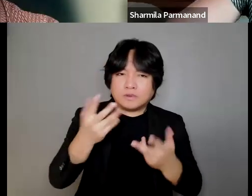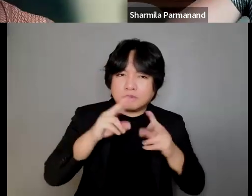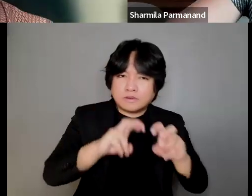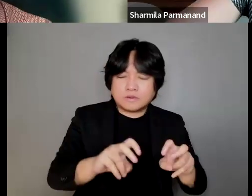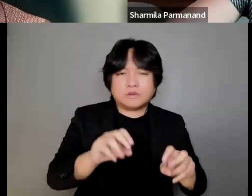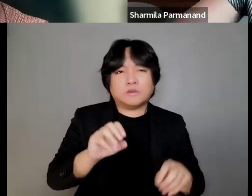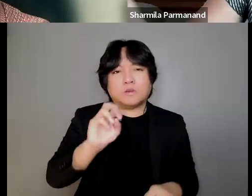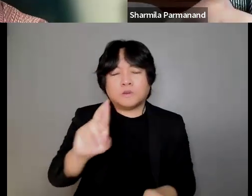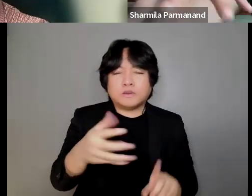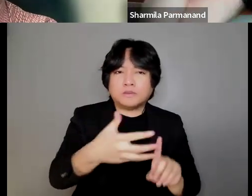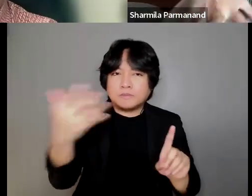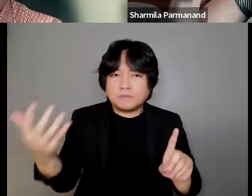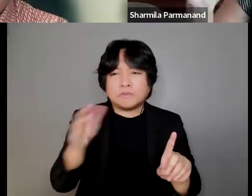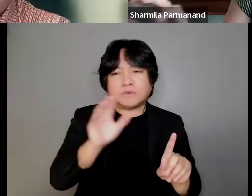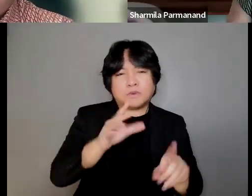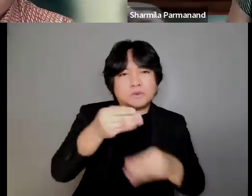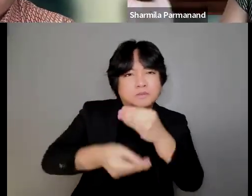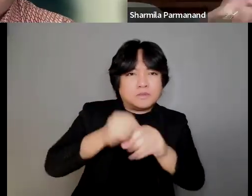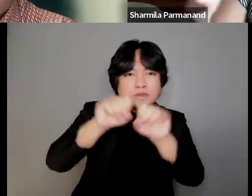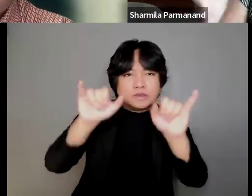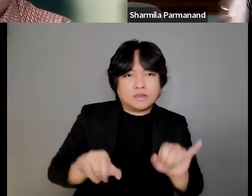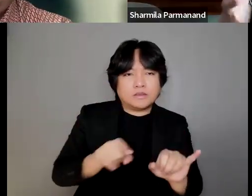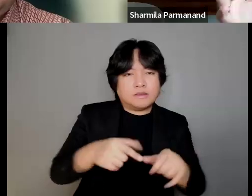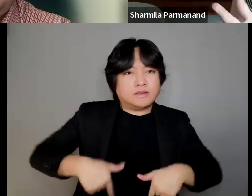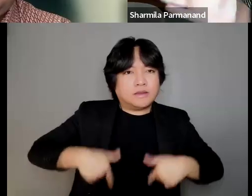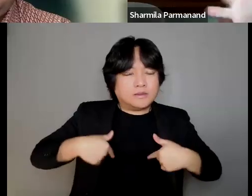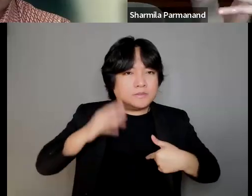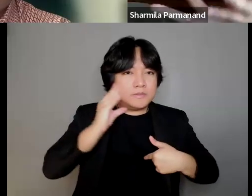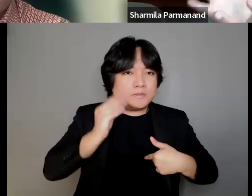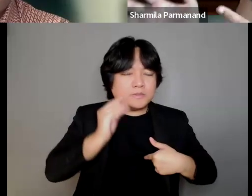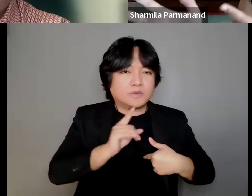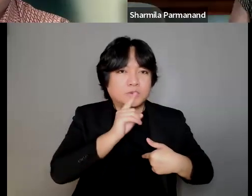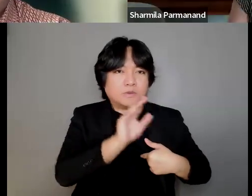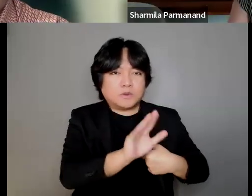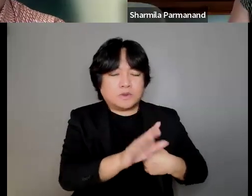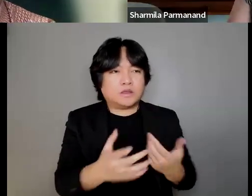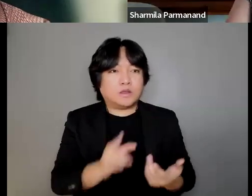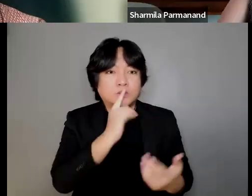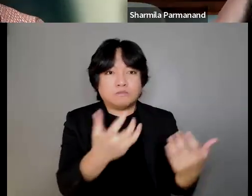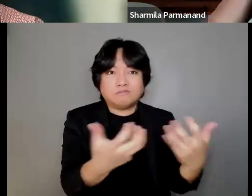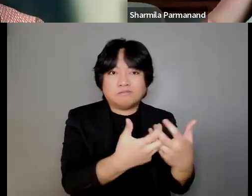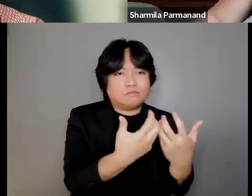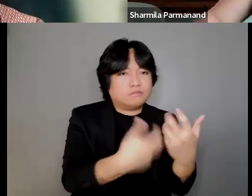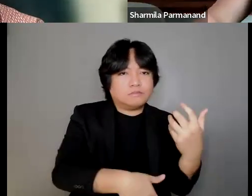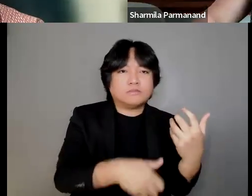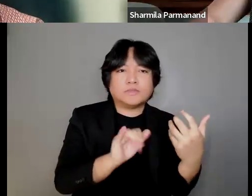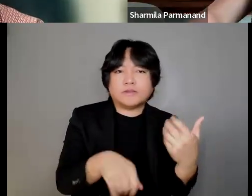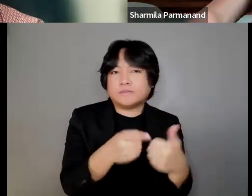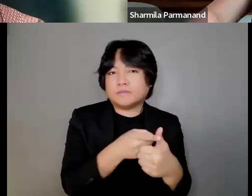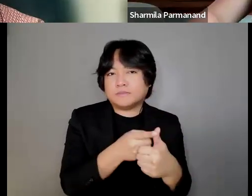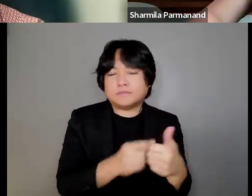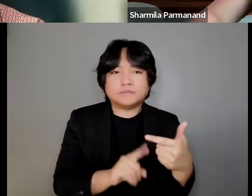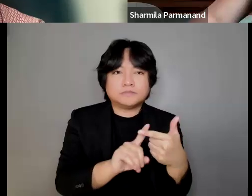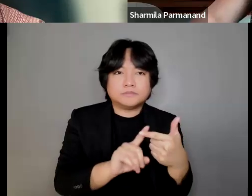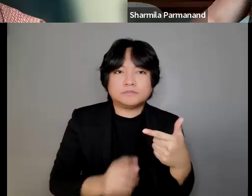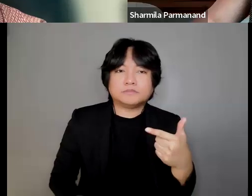or the LGBT framework in making sense of lived realities that don't quite correspond to them. So that's the first thing. The second thing I